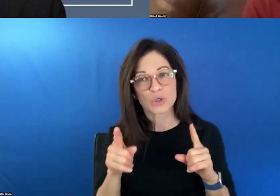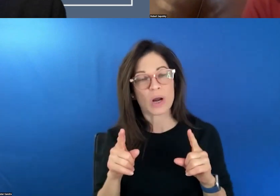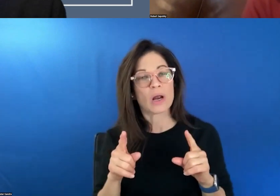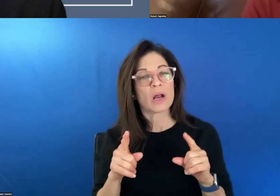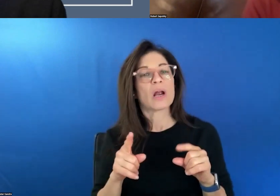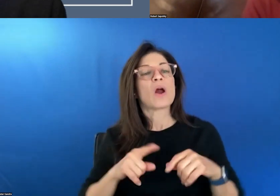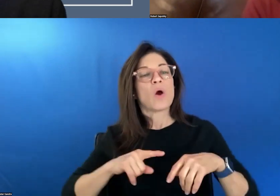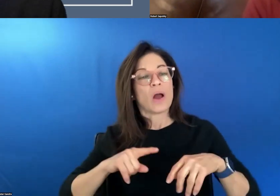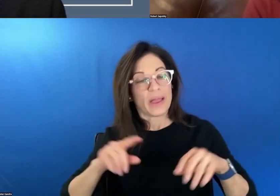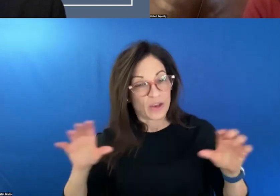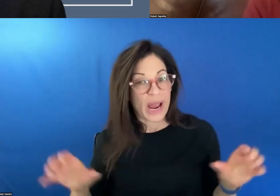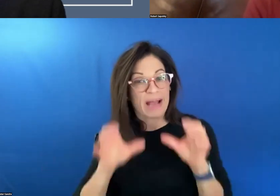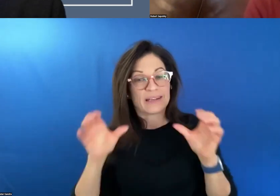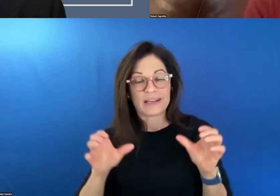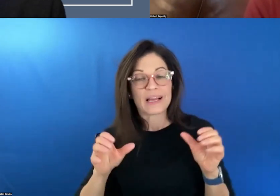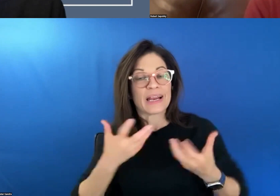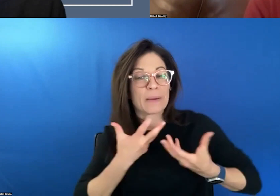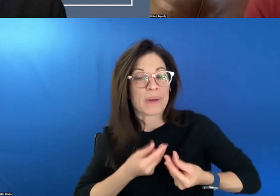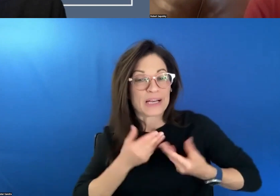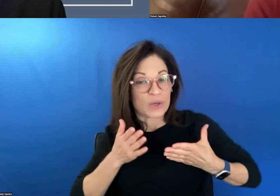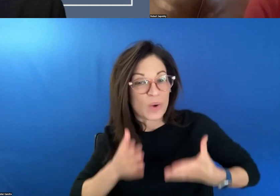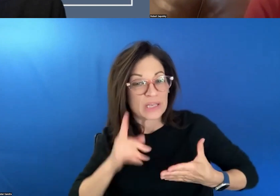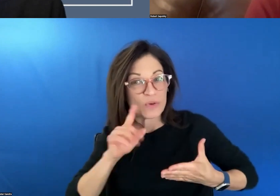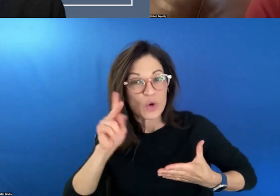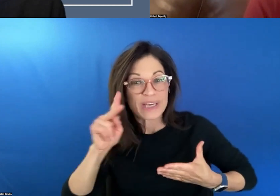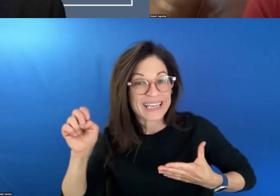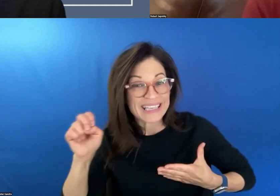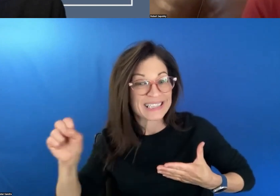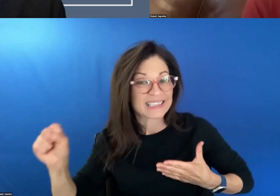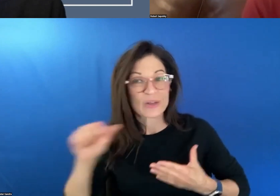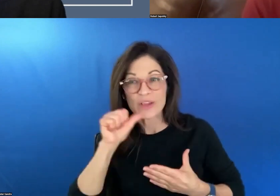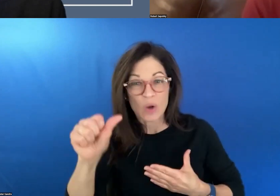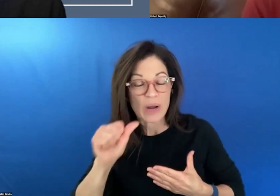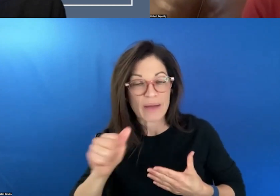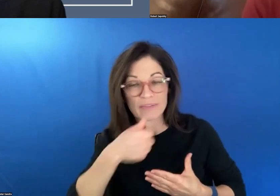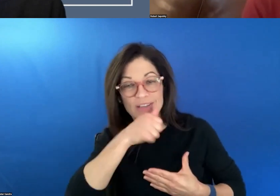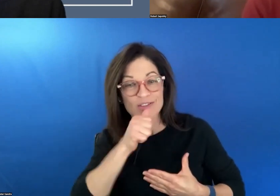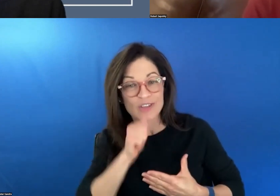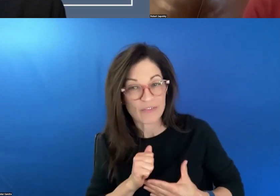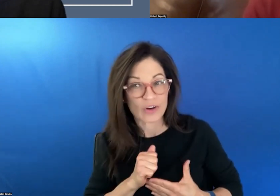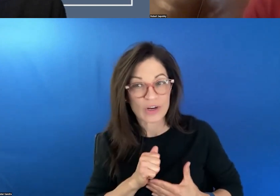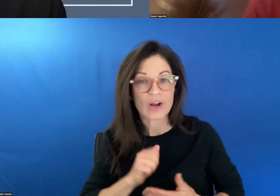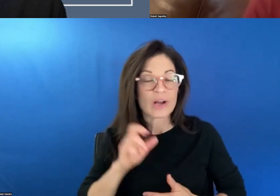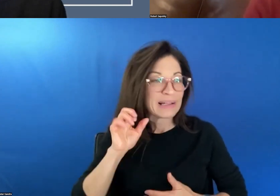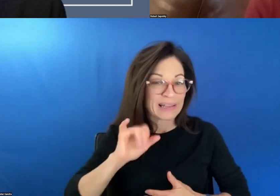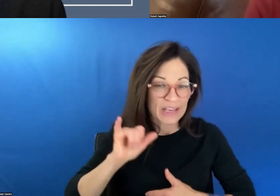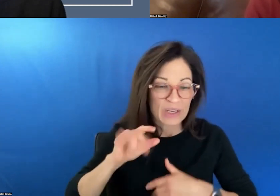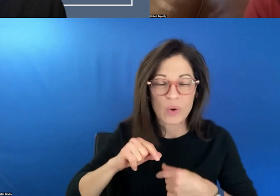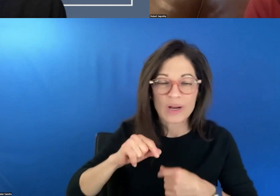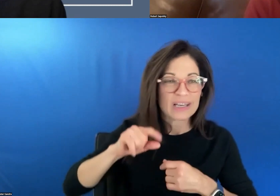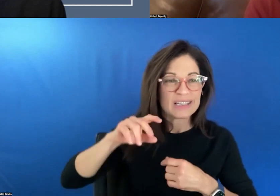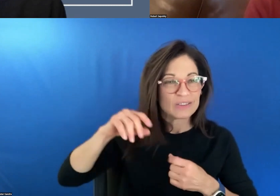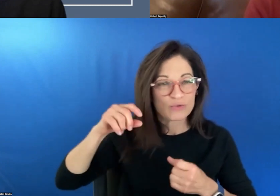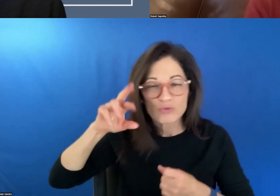compassionate feeling for your knees that they shouldn't have to be going through this, like your stretch receptors and your tendons there